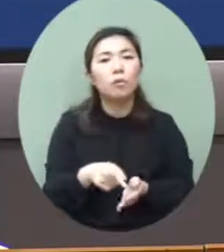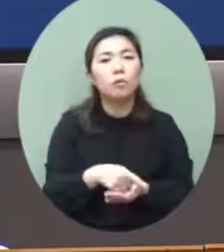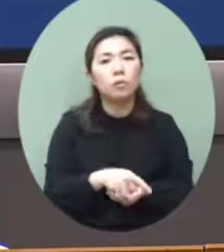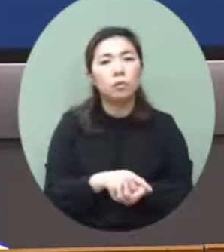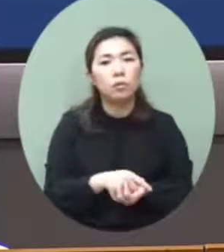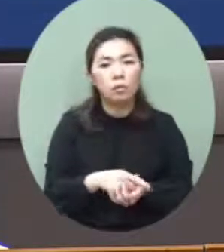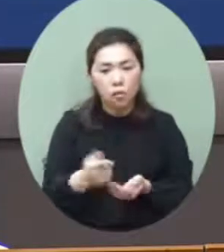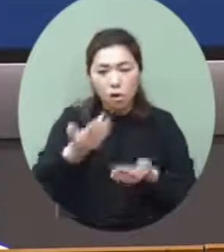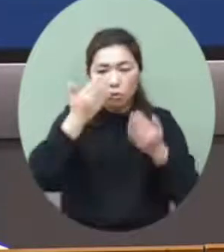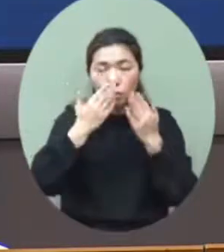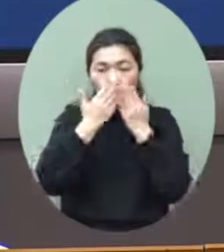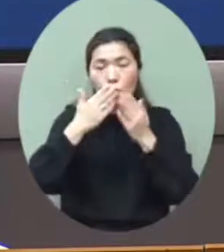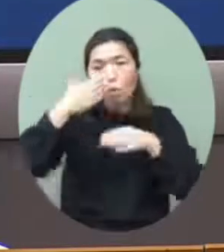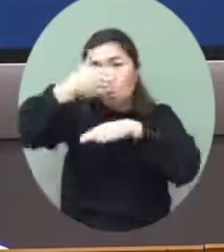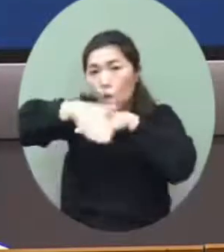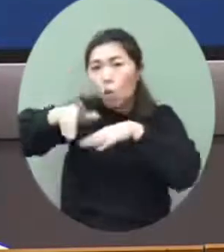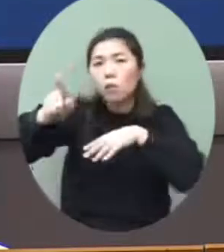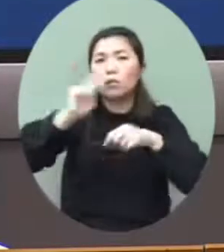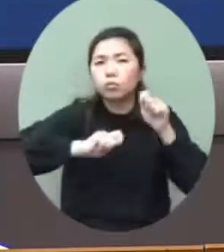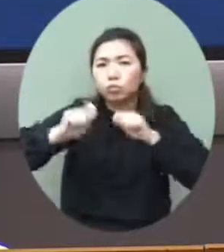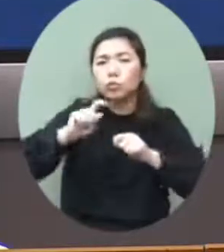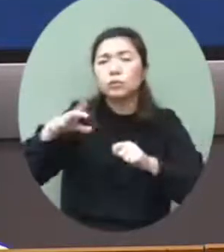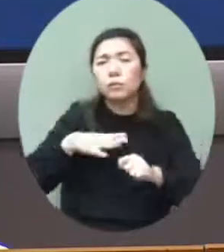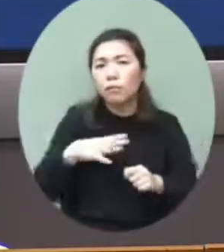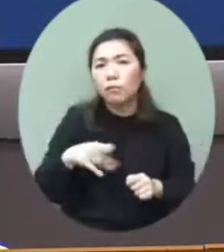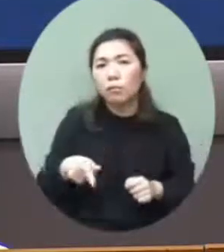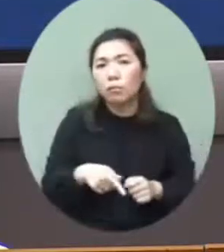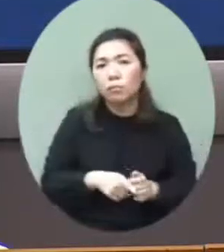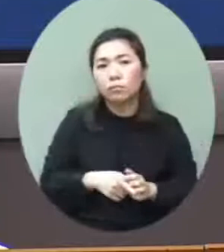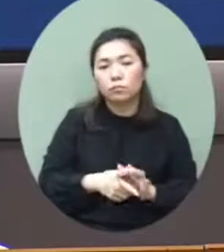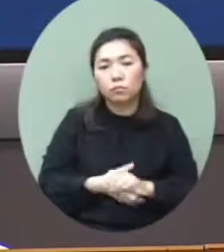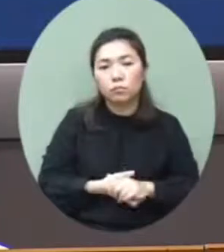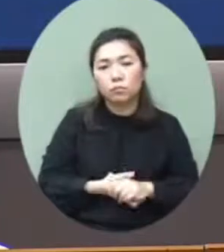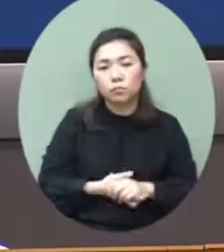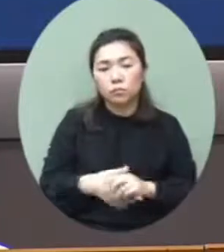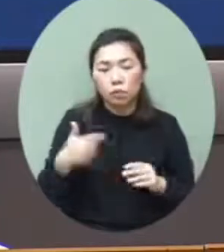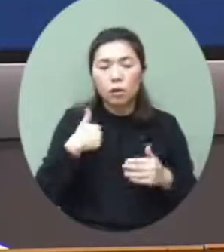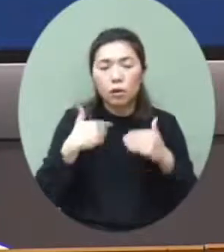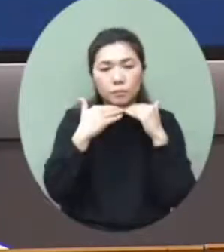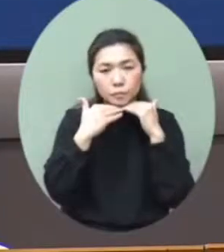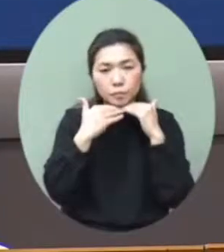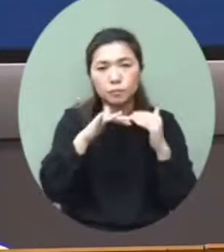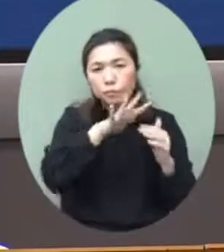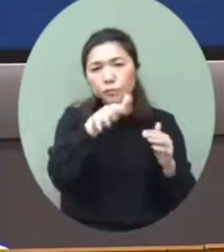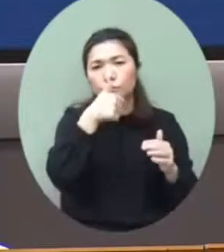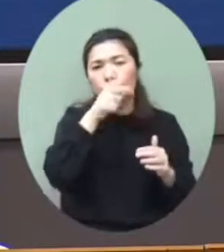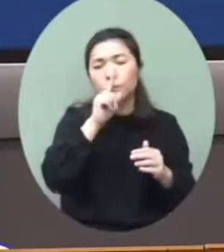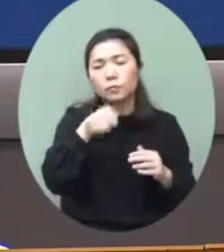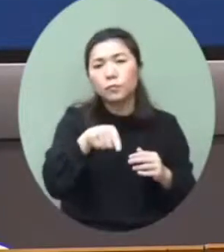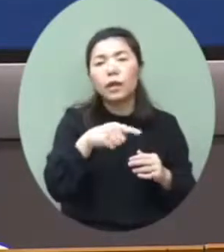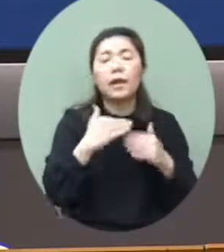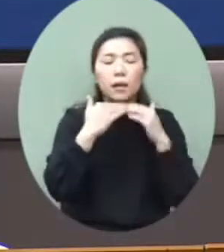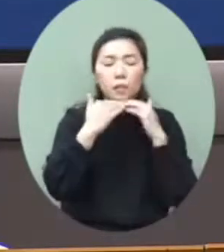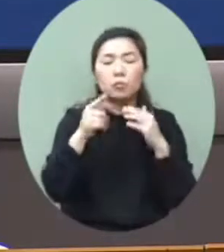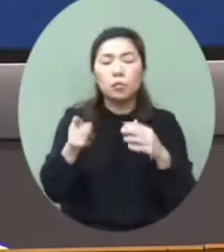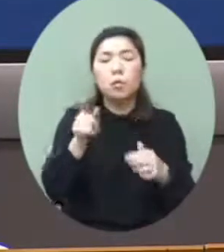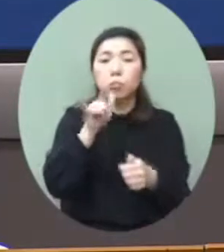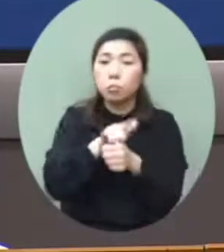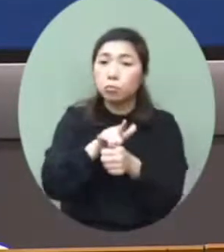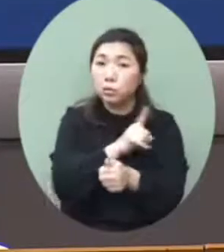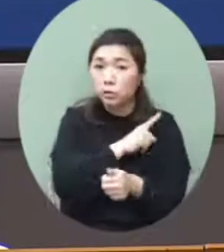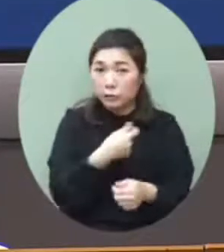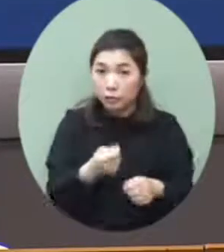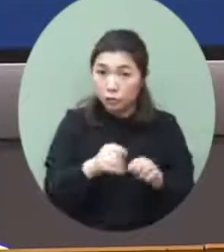schools can make arrangements on class lessons and also extracurricular activities based on